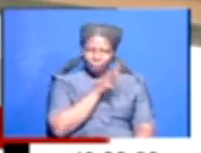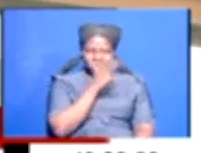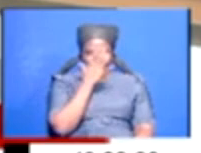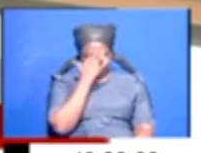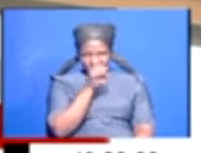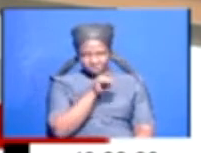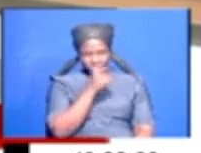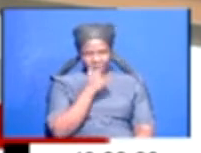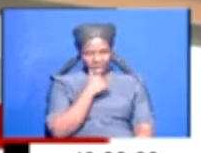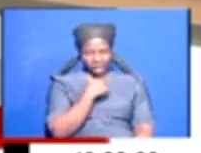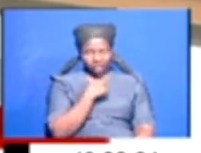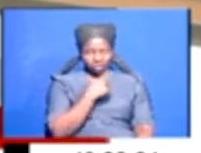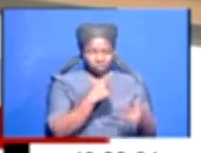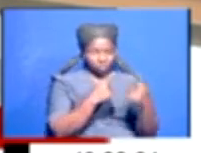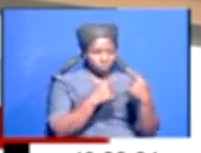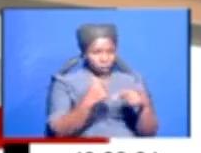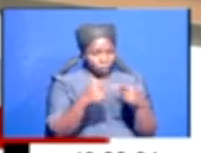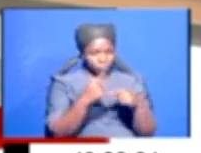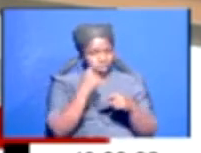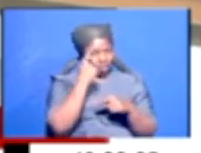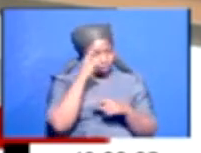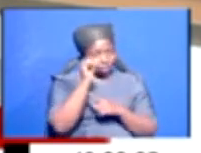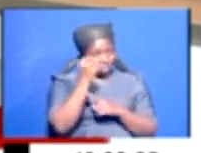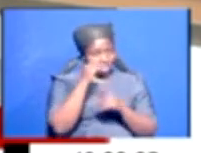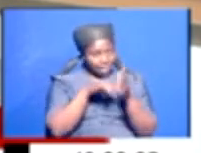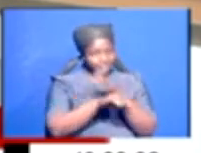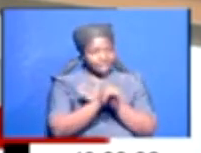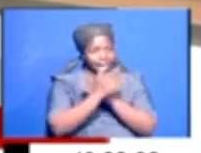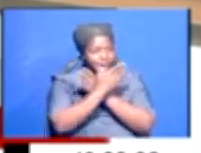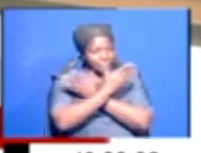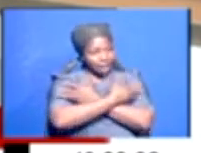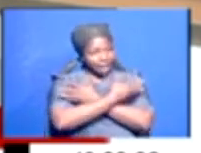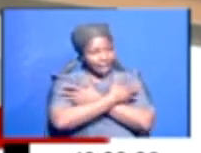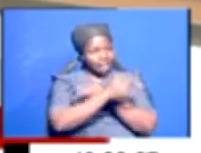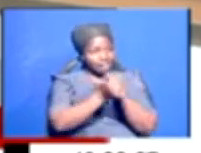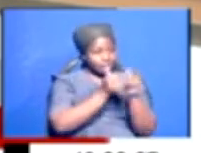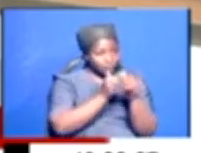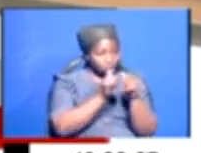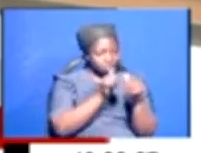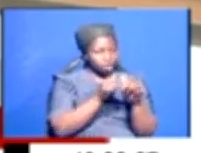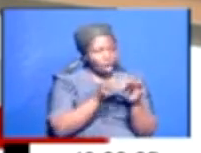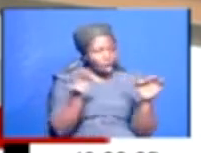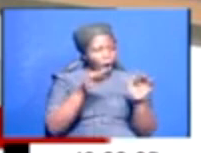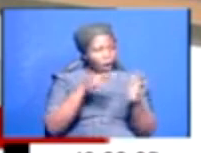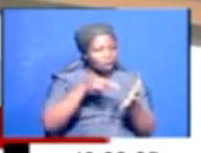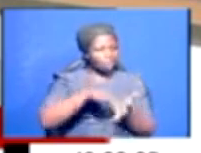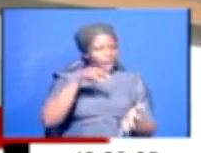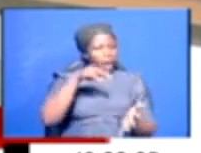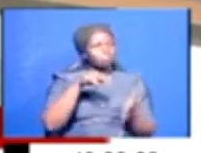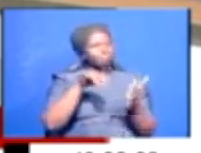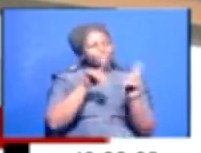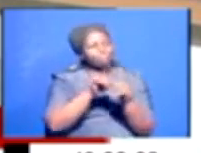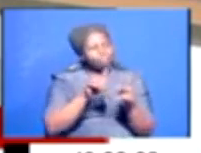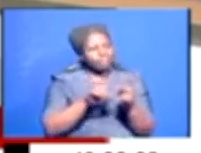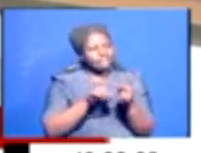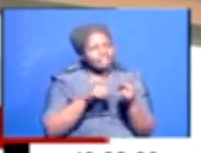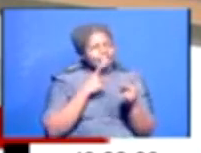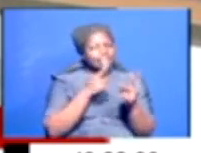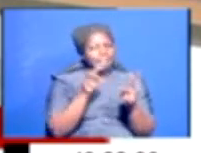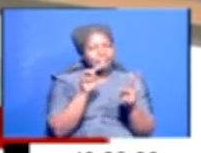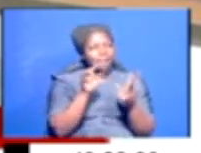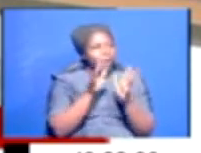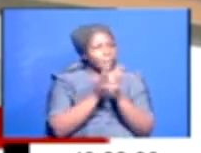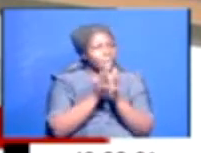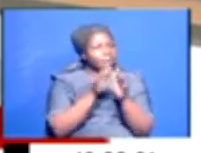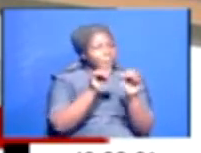competing for Kenya in para sport, in the long jump, and now the 100 meters, with the possibility for